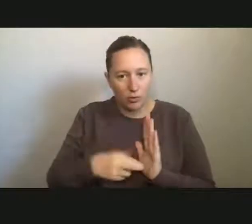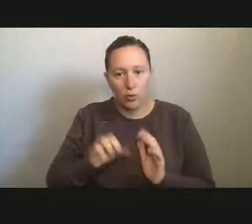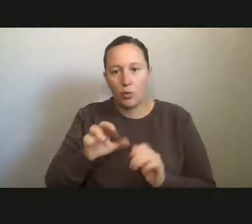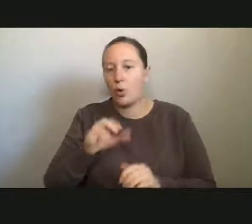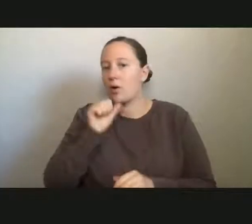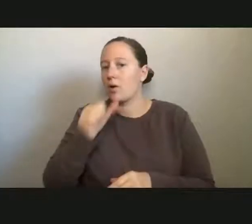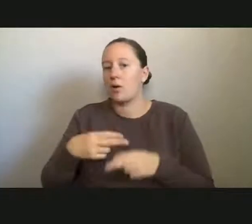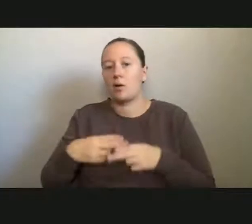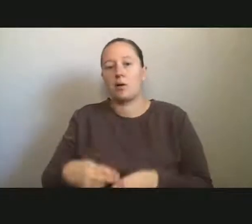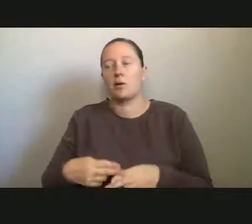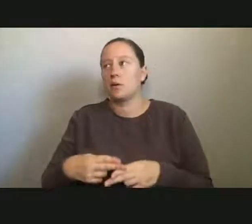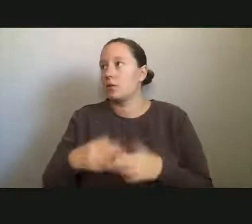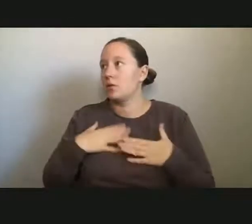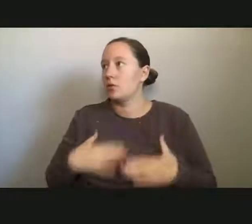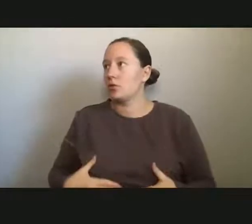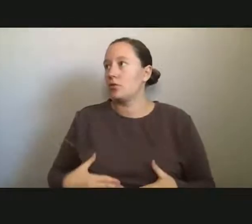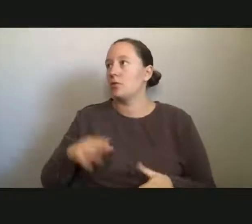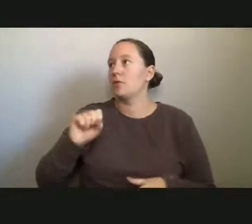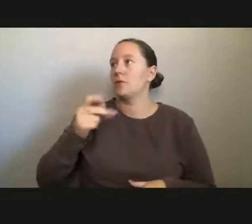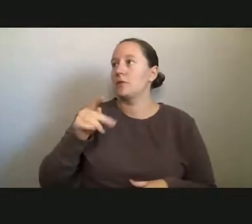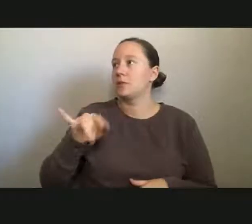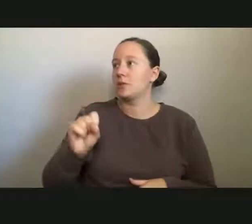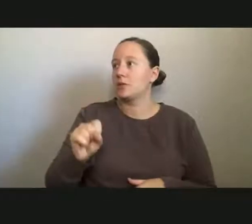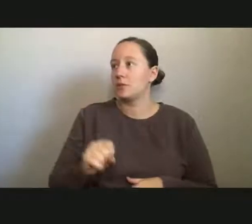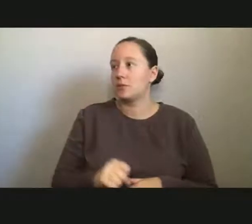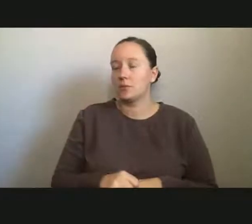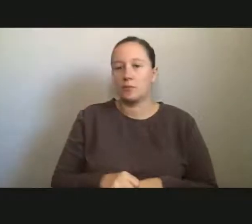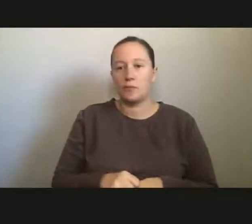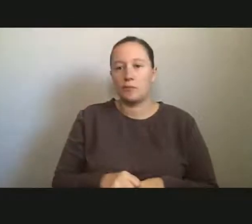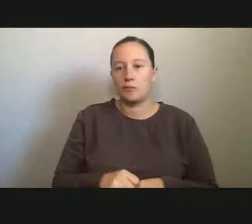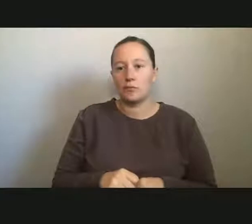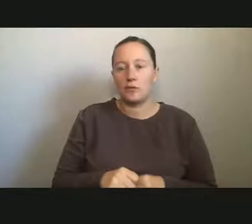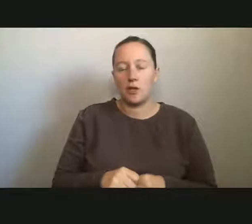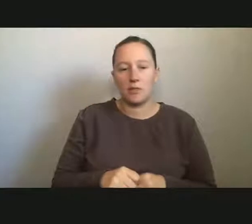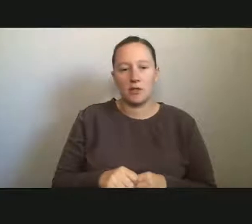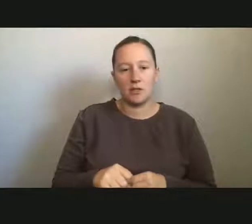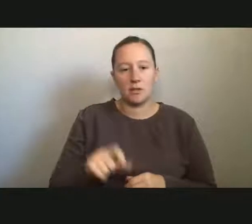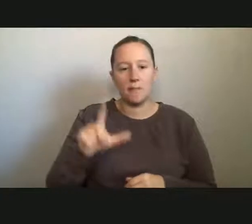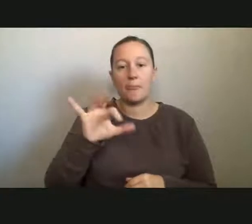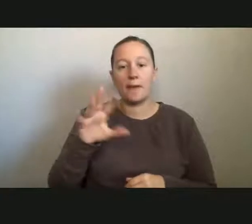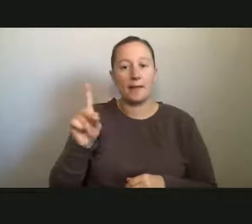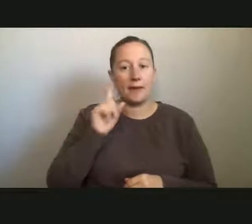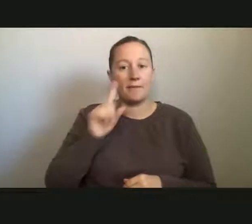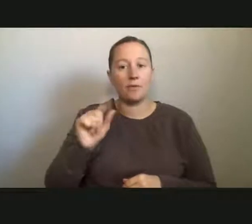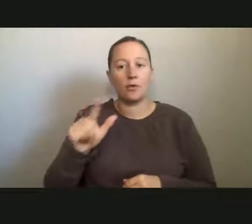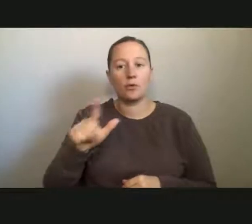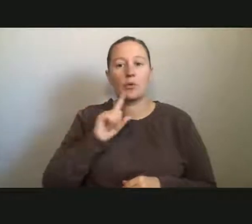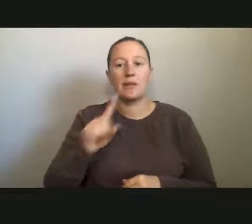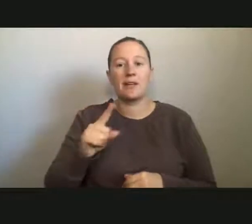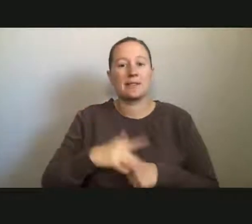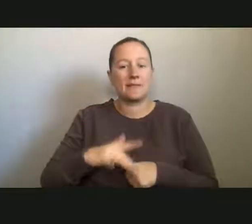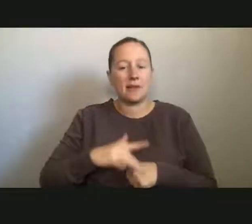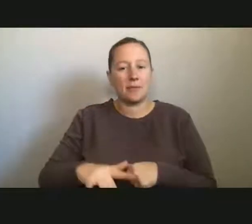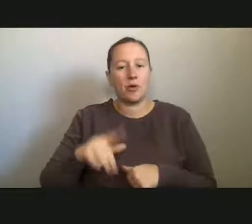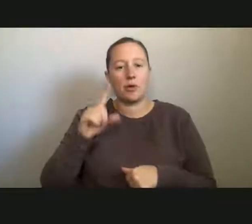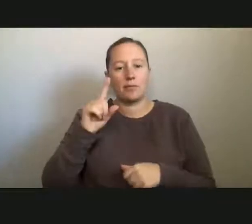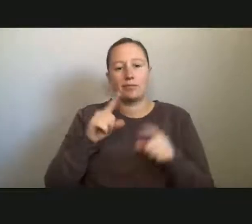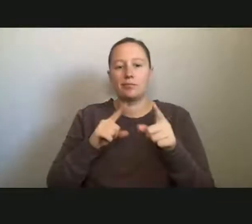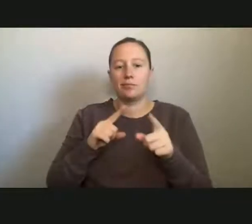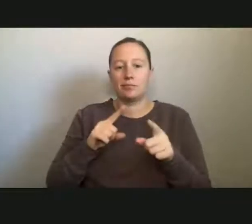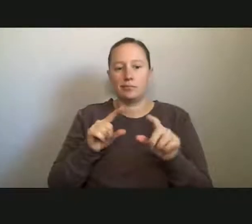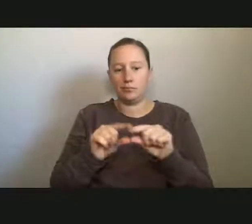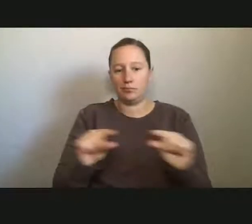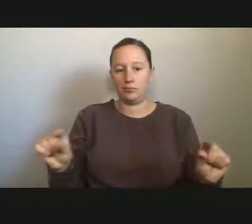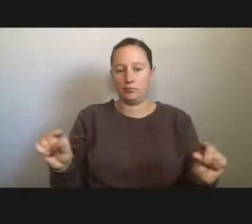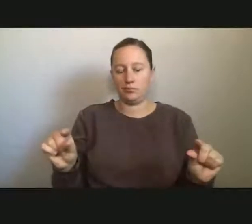considered human subjects research. And the link for this tool is available on this slide. Please note that you